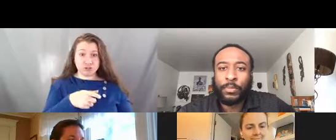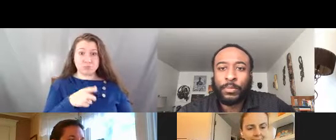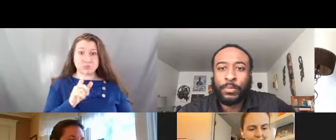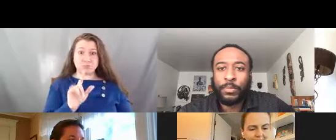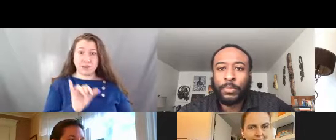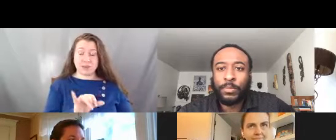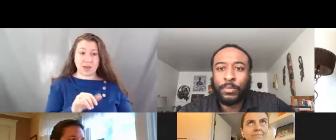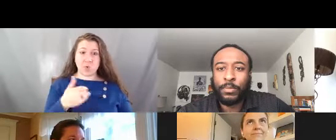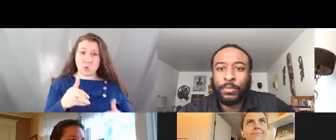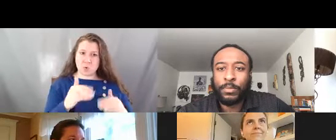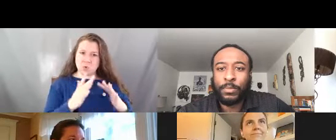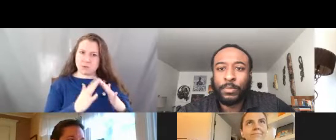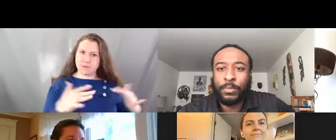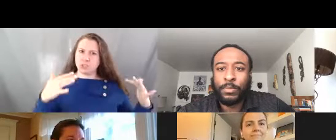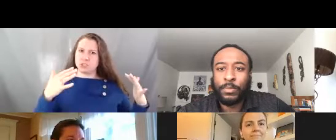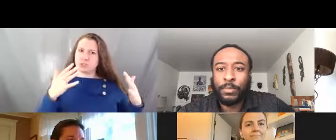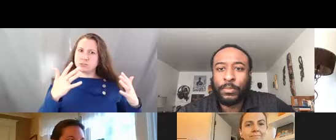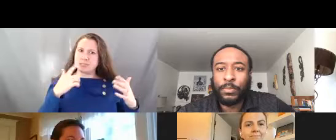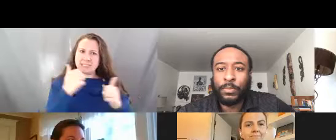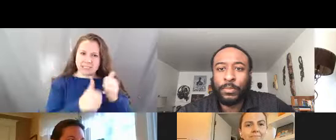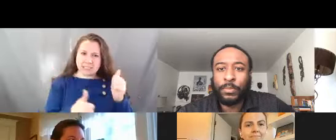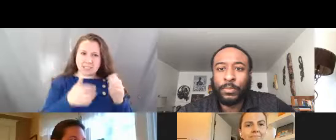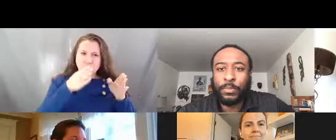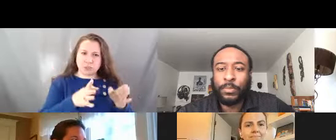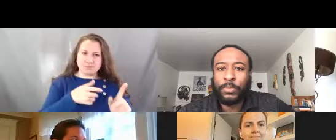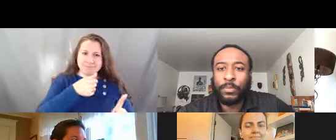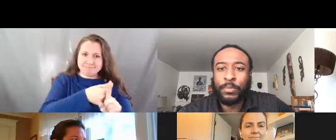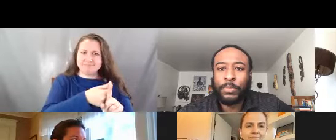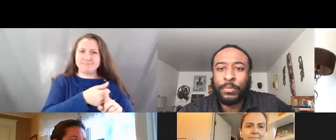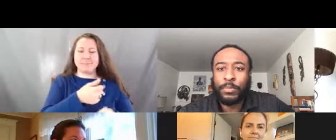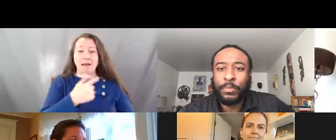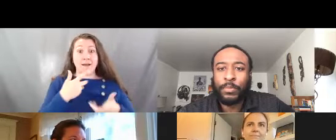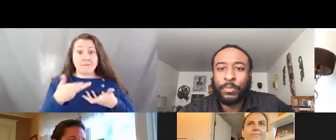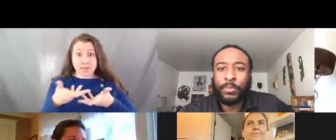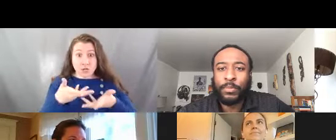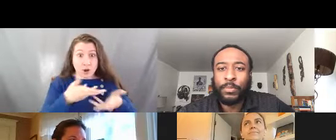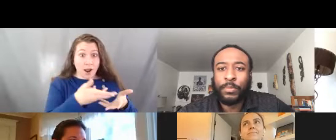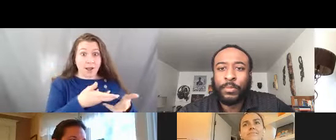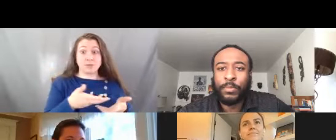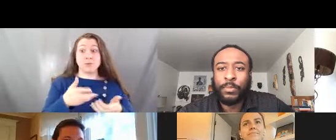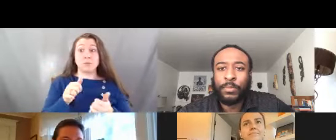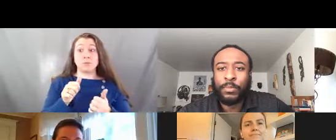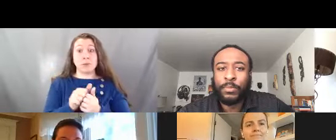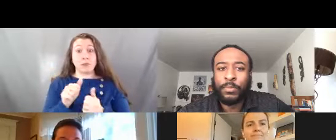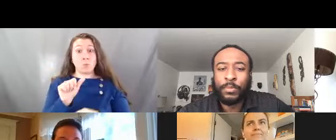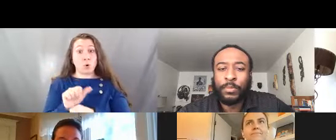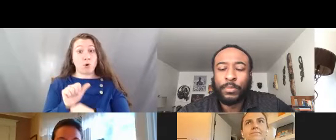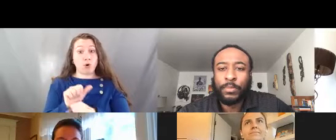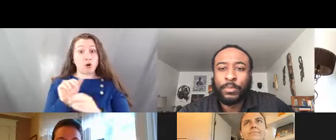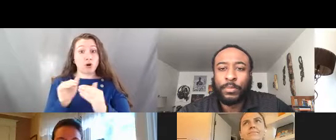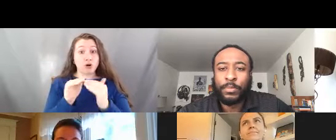it makes a person, because I've interacted with so many people at work, and